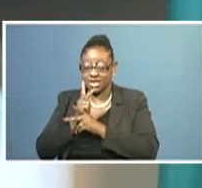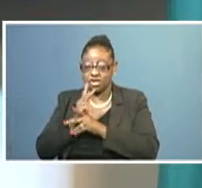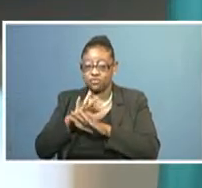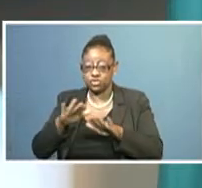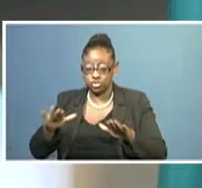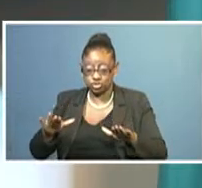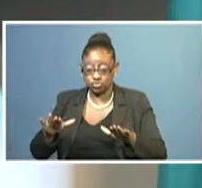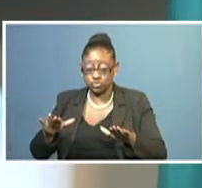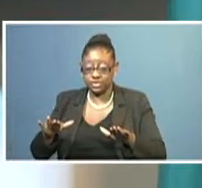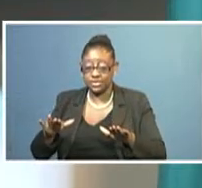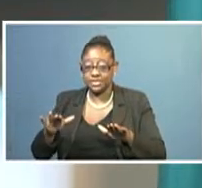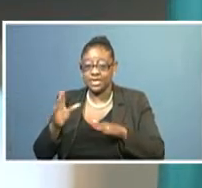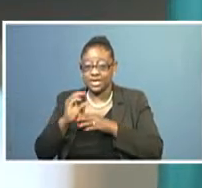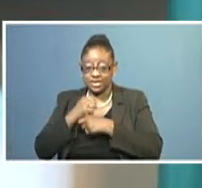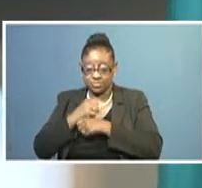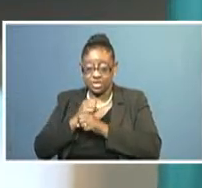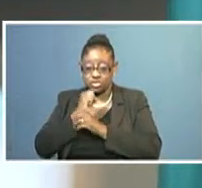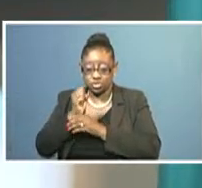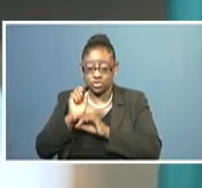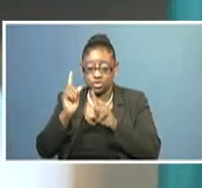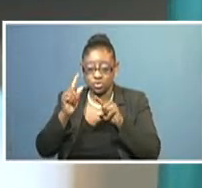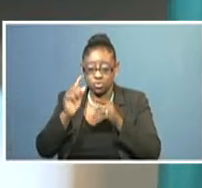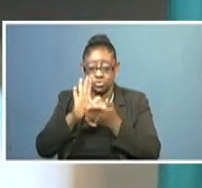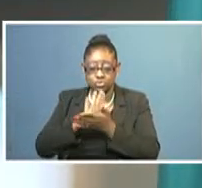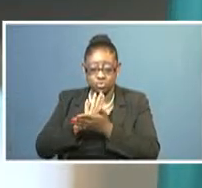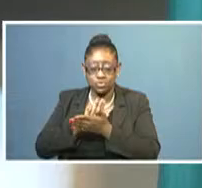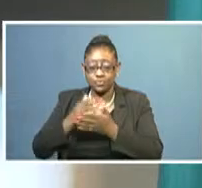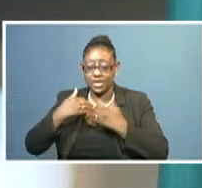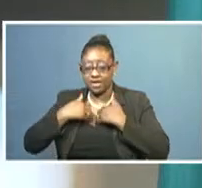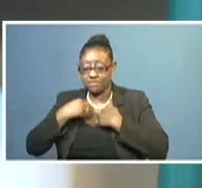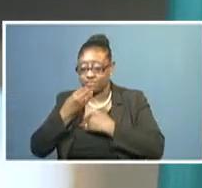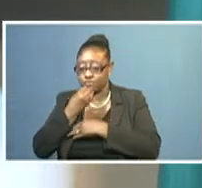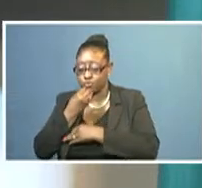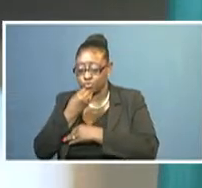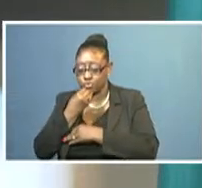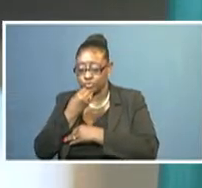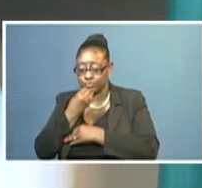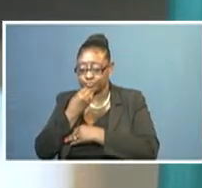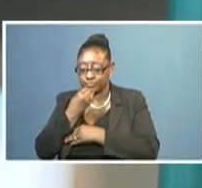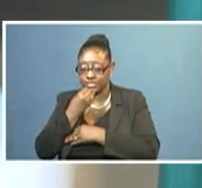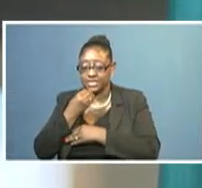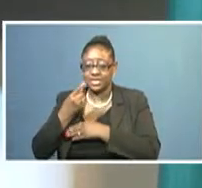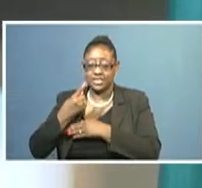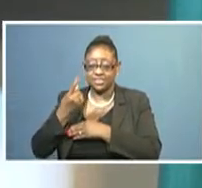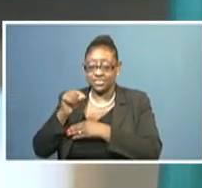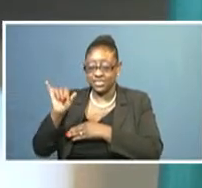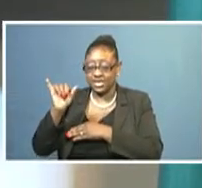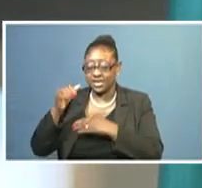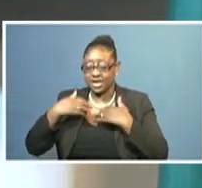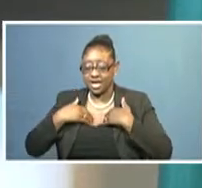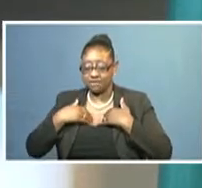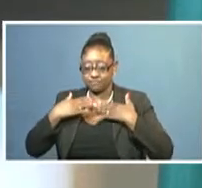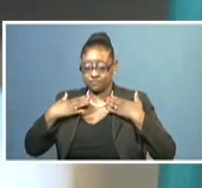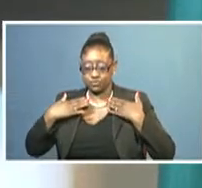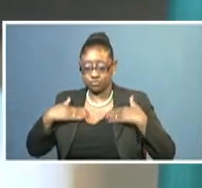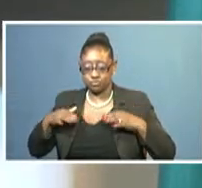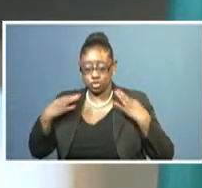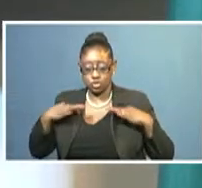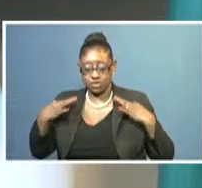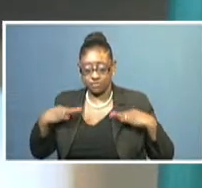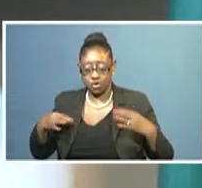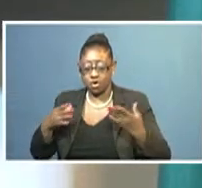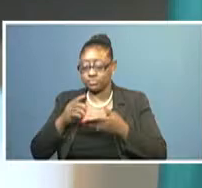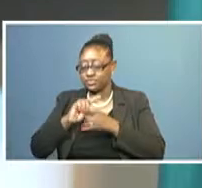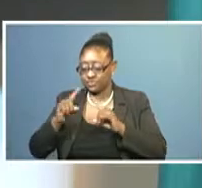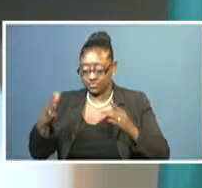that your children are attending school, that they have food, that they have school uniforms and all of that, all of those